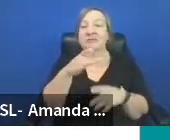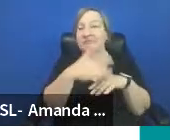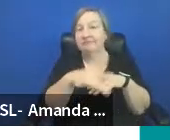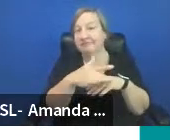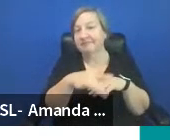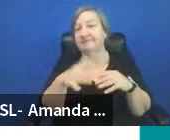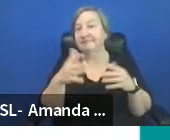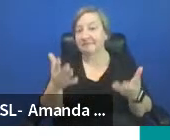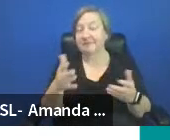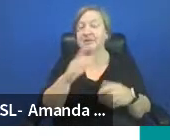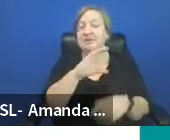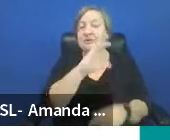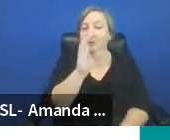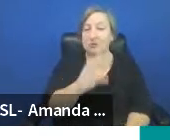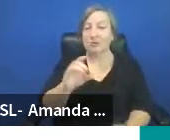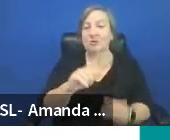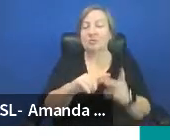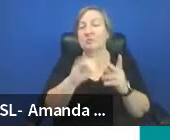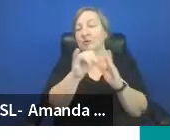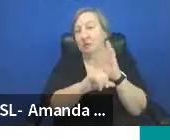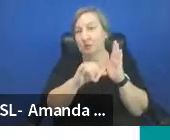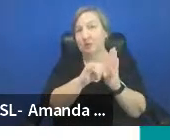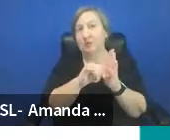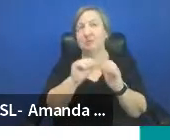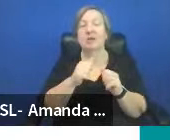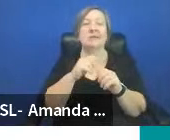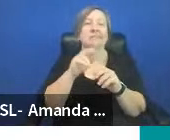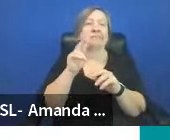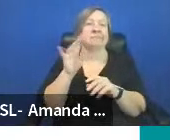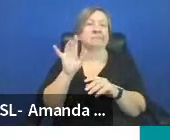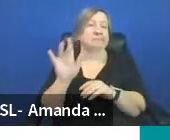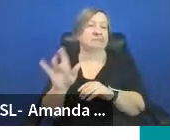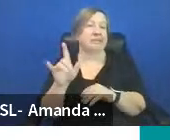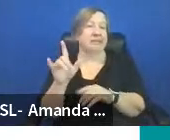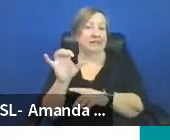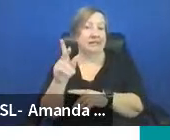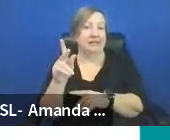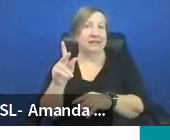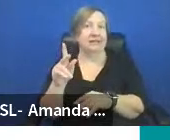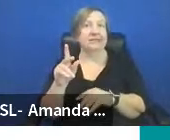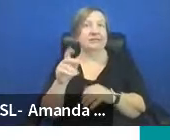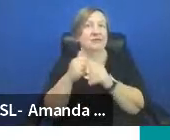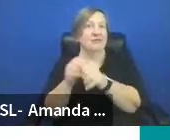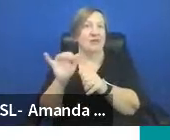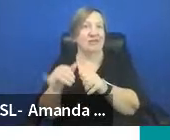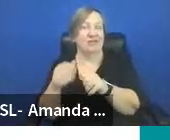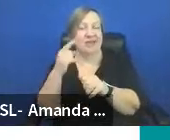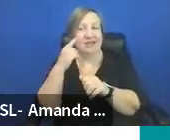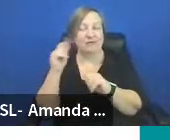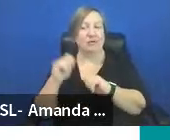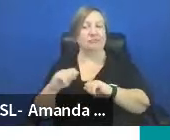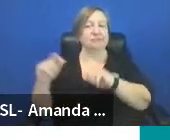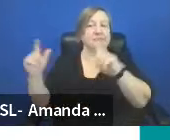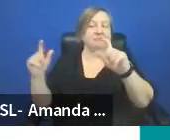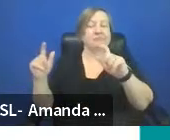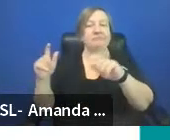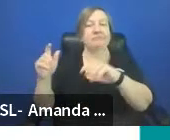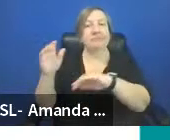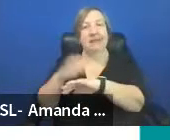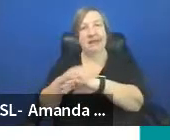YouTube. Users can follow this link to view both English and Spanish captions in a separate browser window,